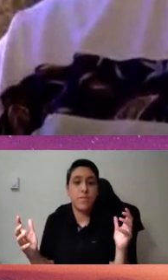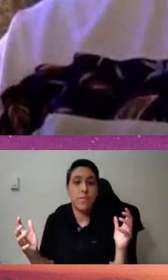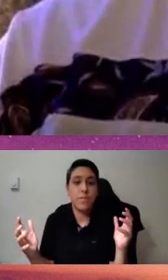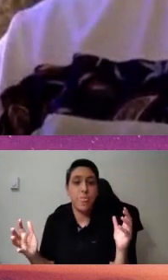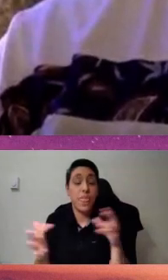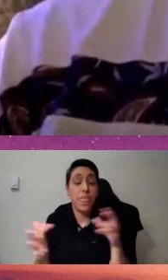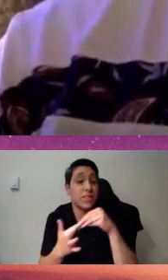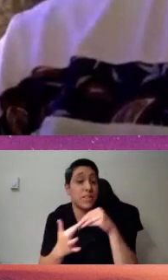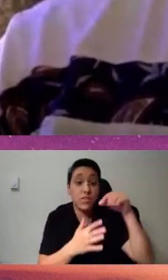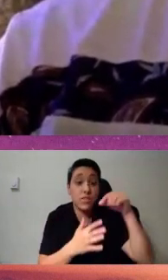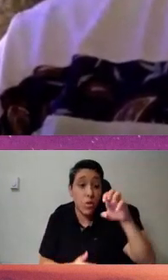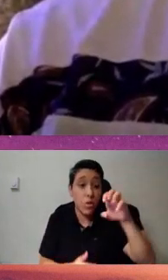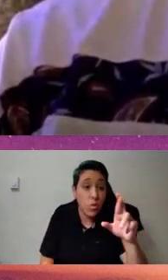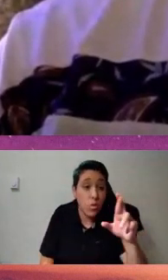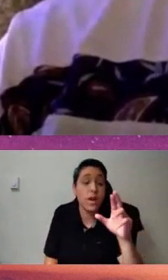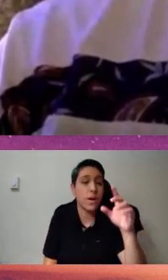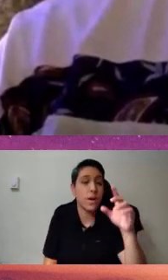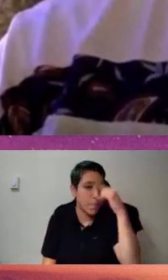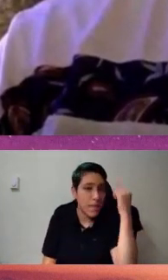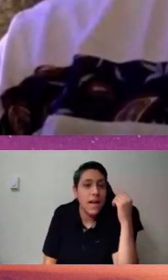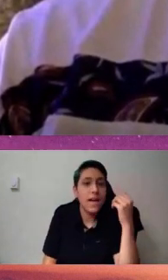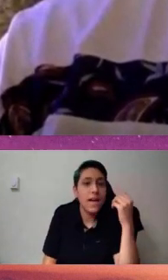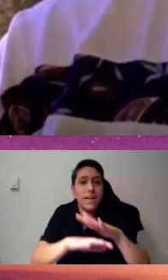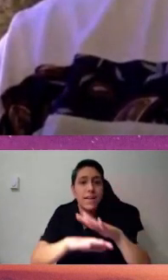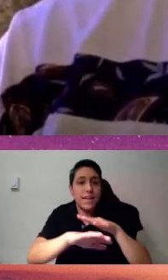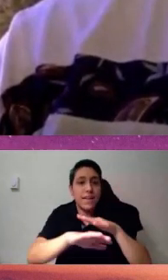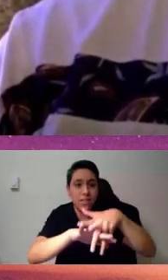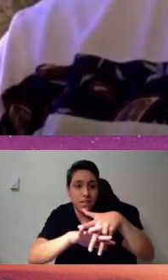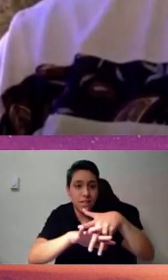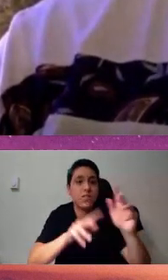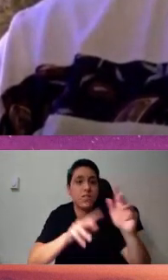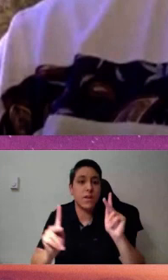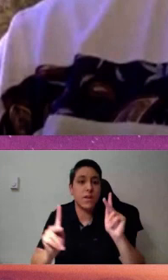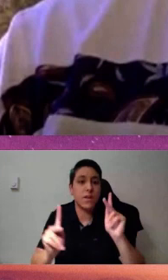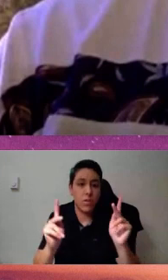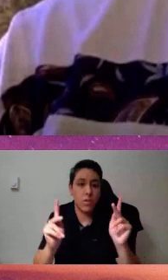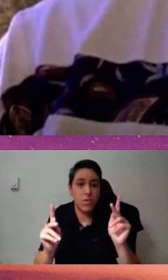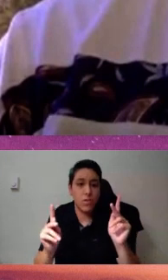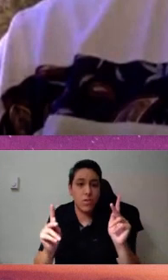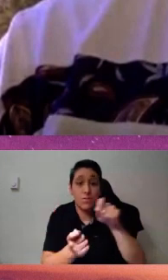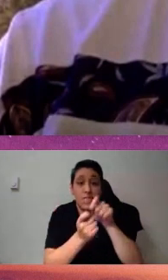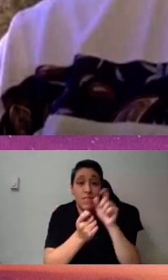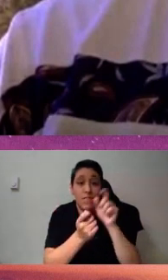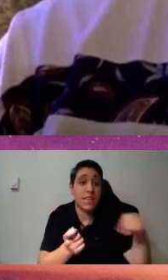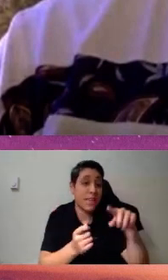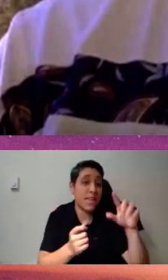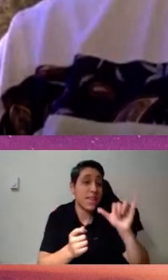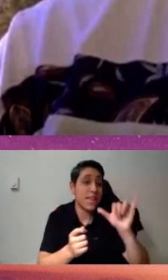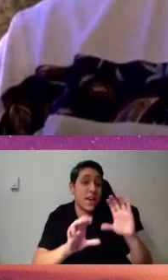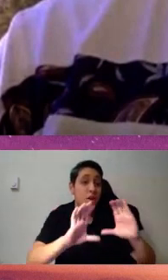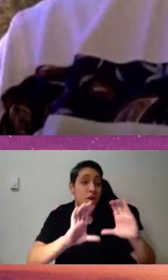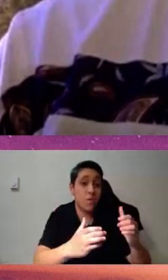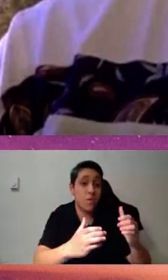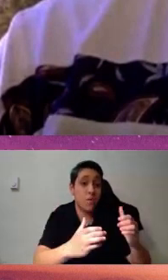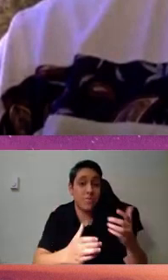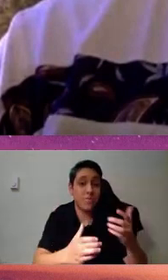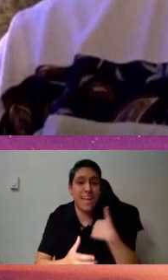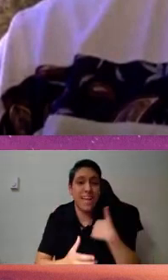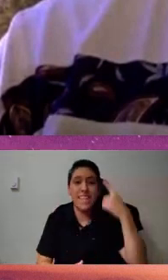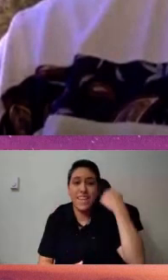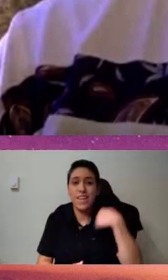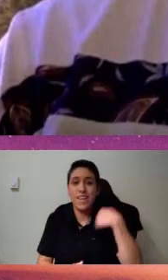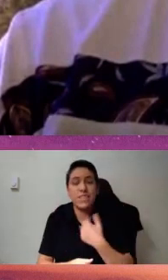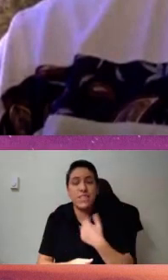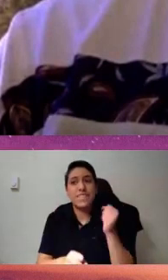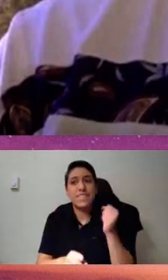queer, Black, Indigenous peoples, specifically. And I think overwork, as that